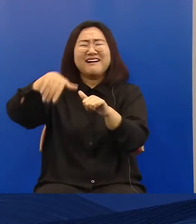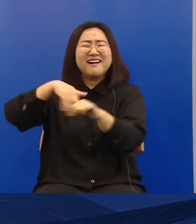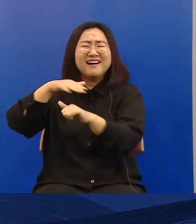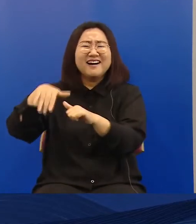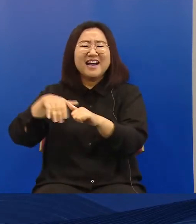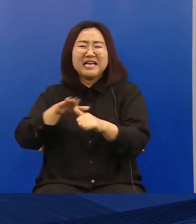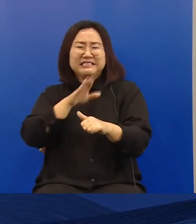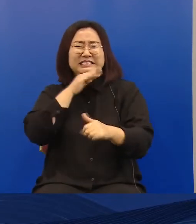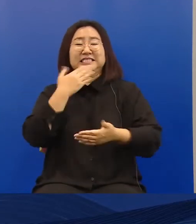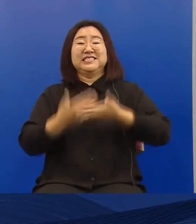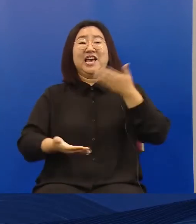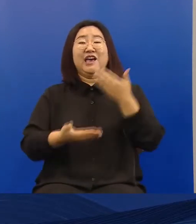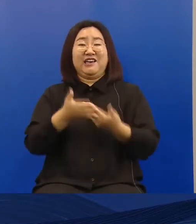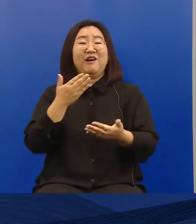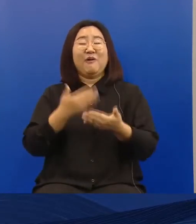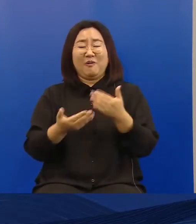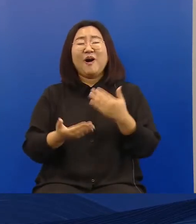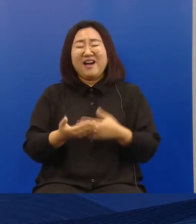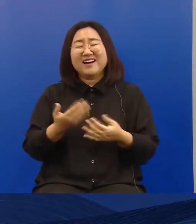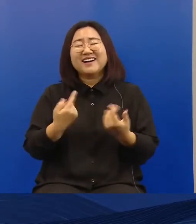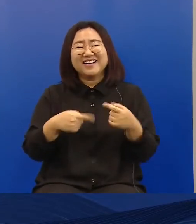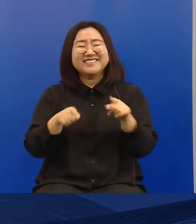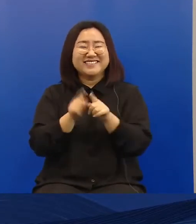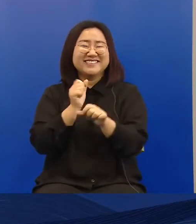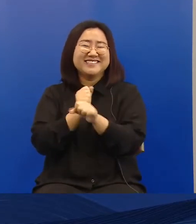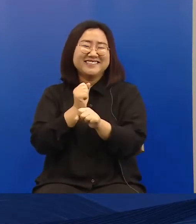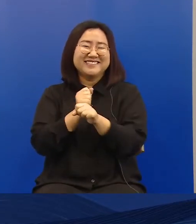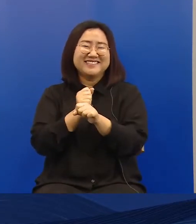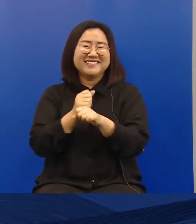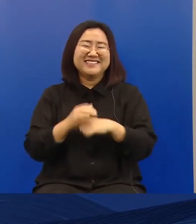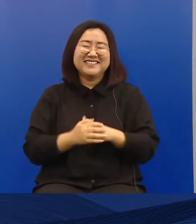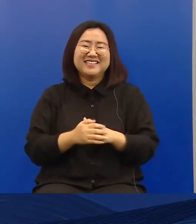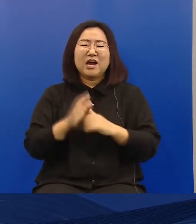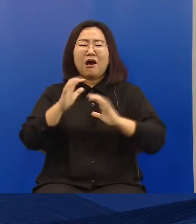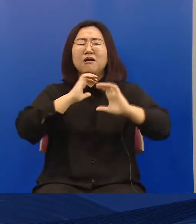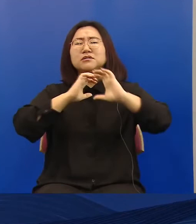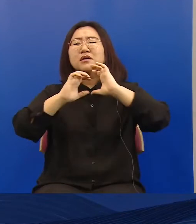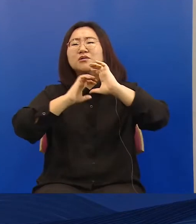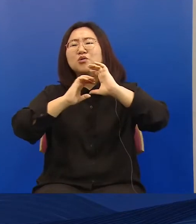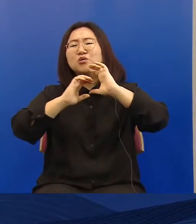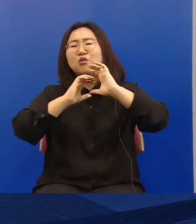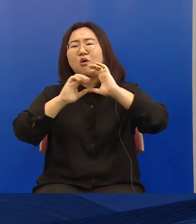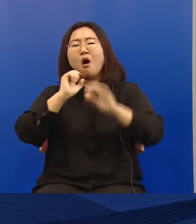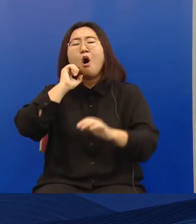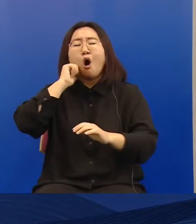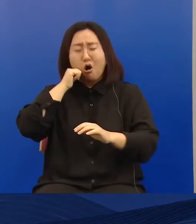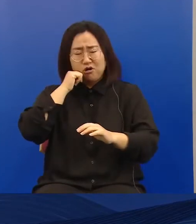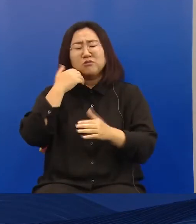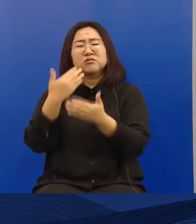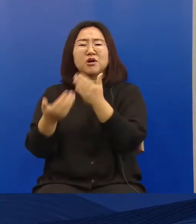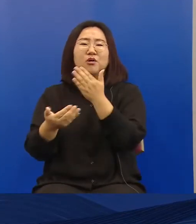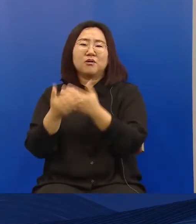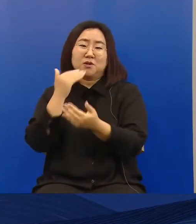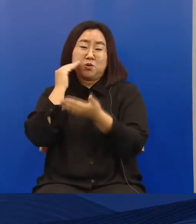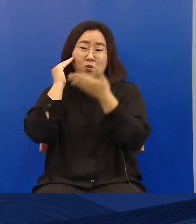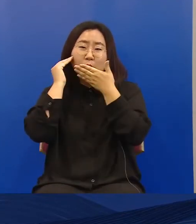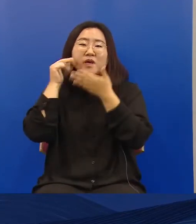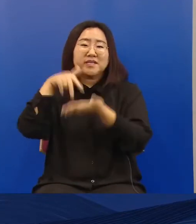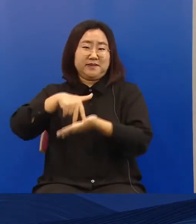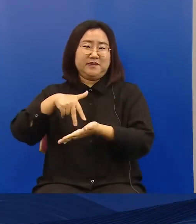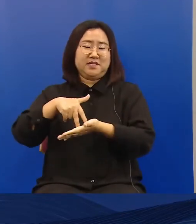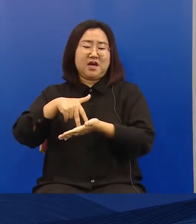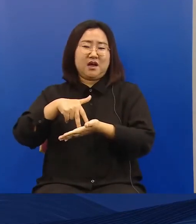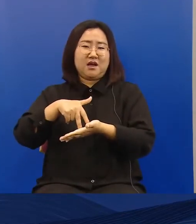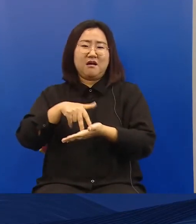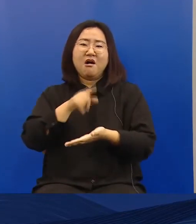This forum has been wonderful and great, and we just had the first-hand experience of